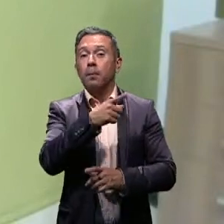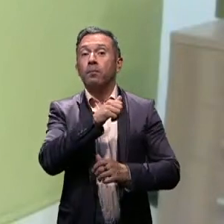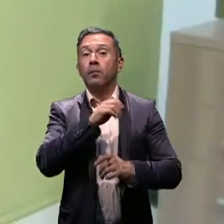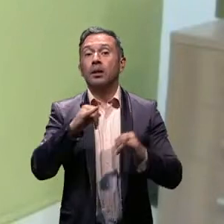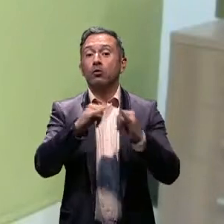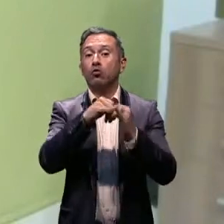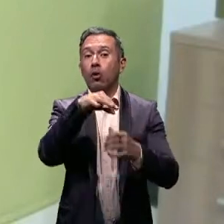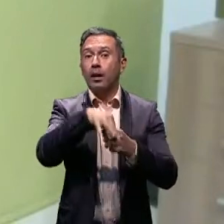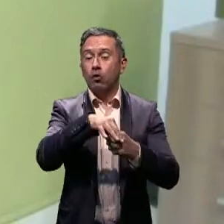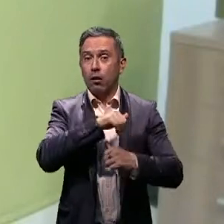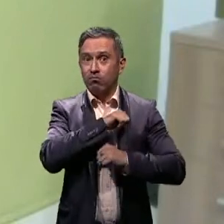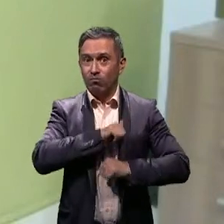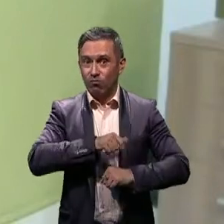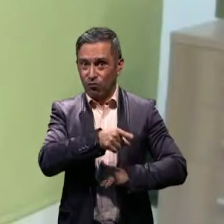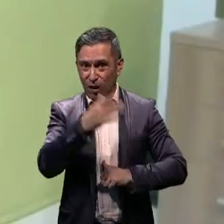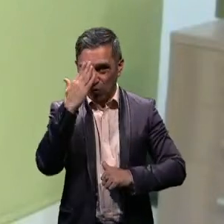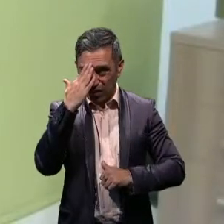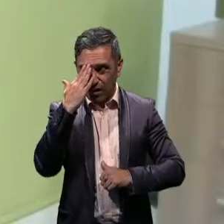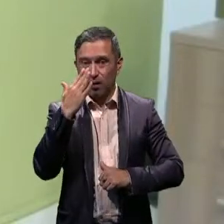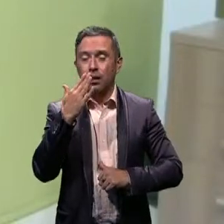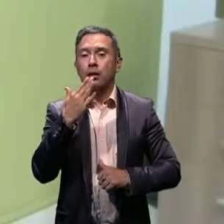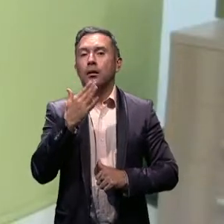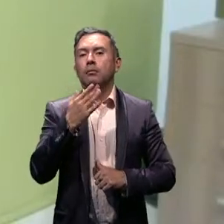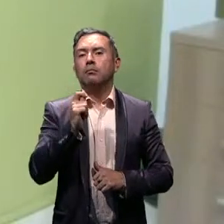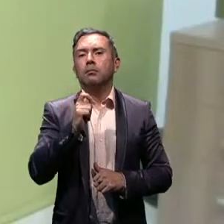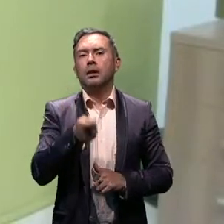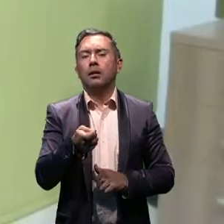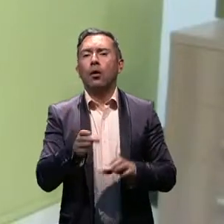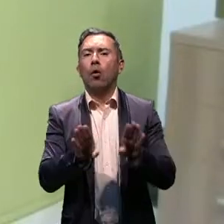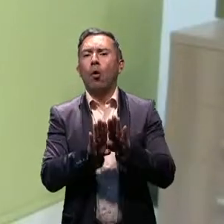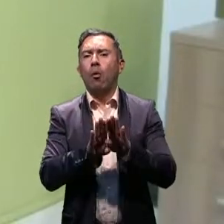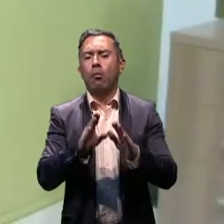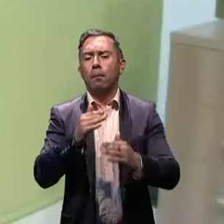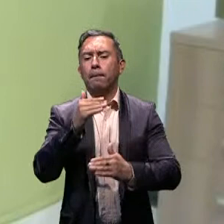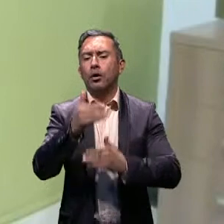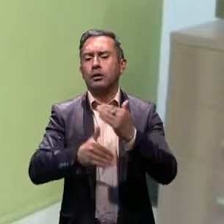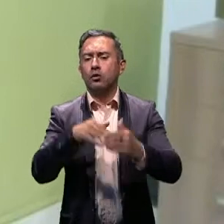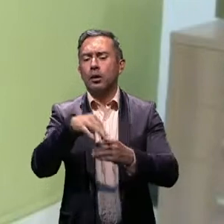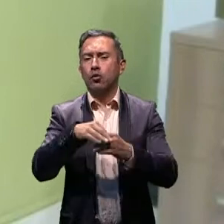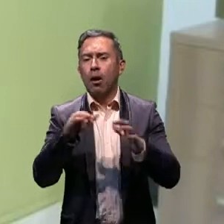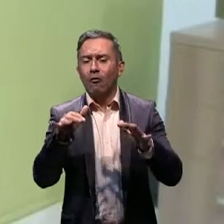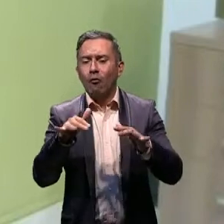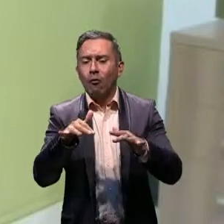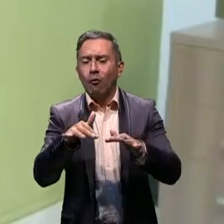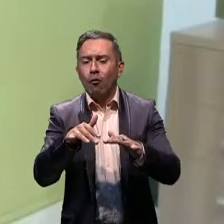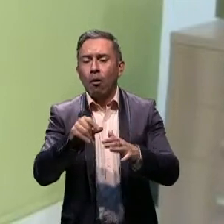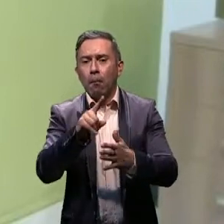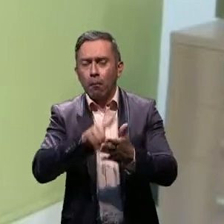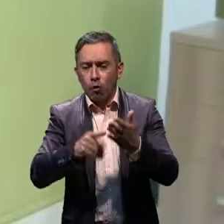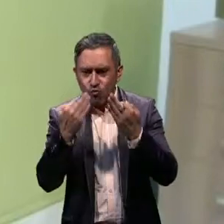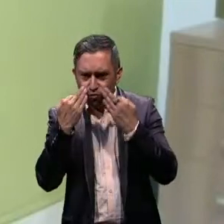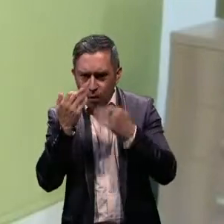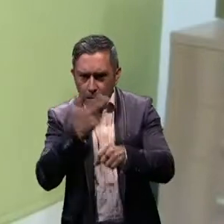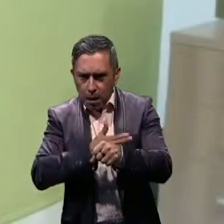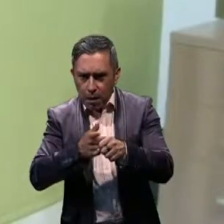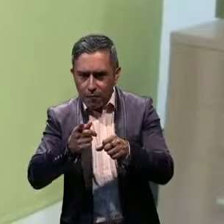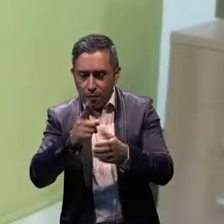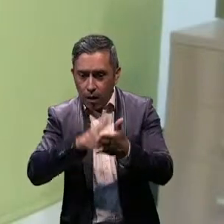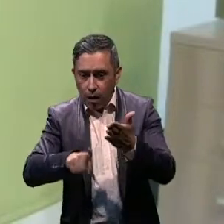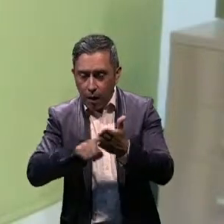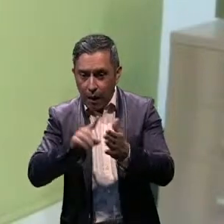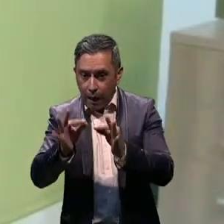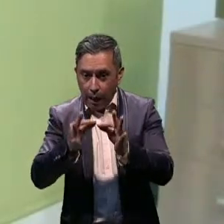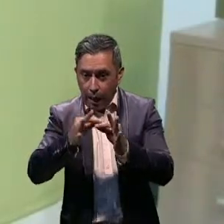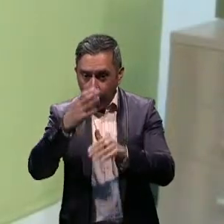very necessary, and the role of the electoral authorities is not ending or does not end with an